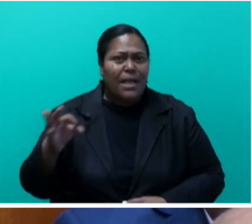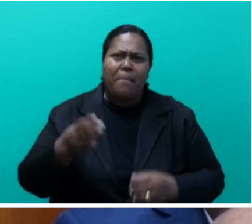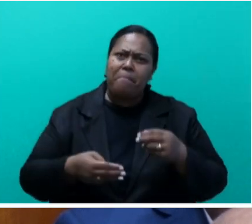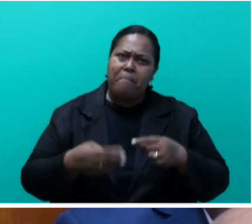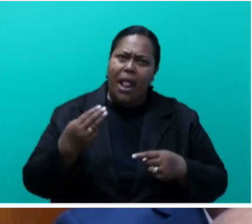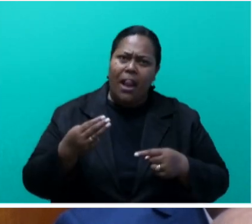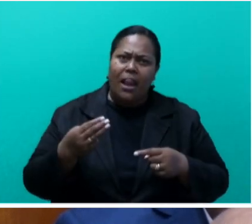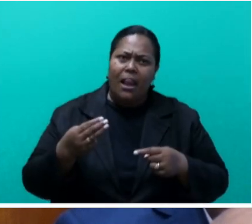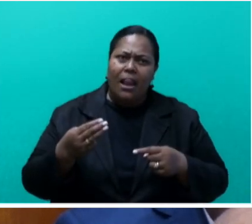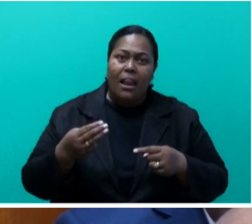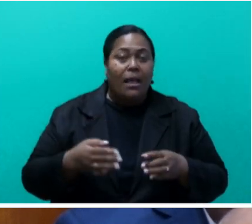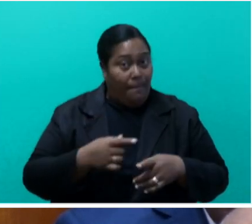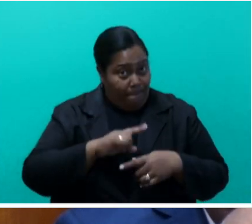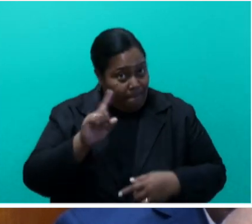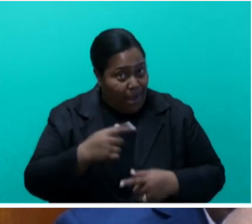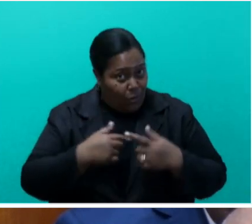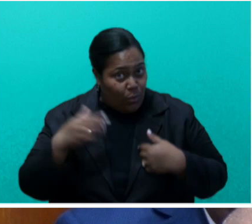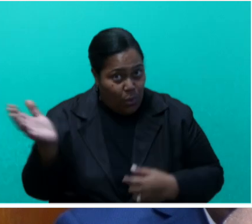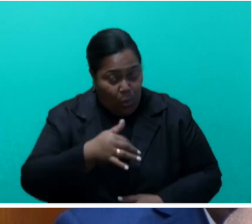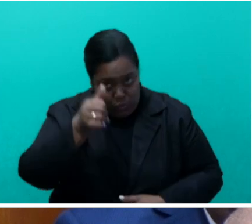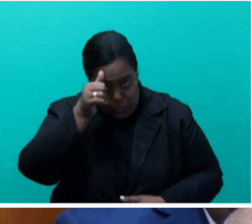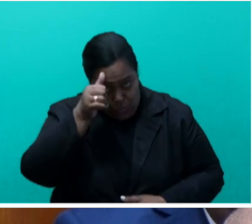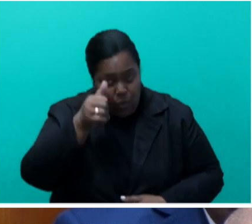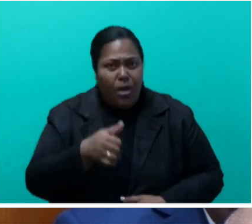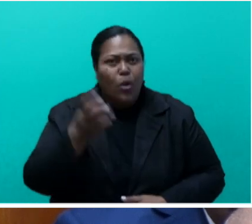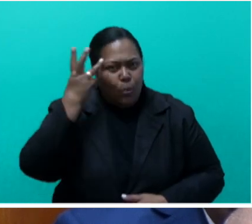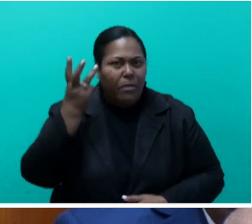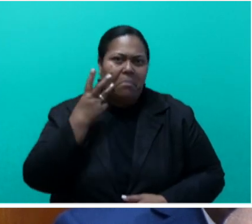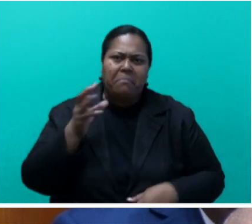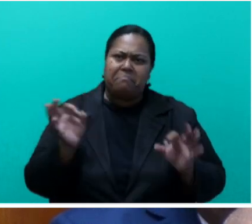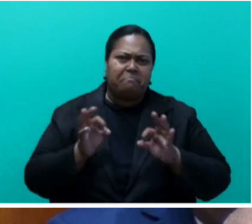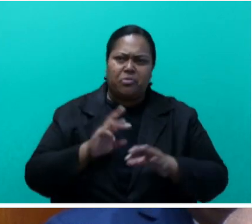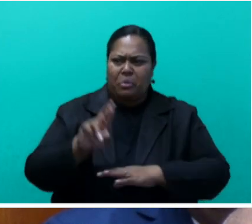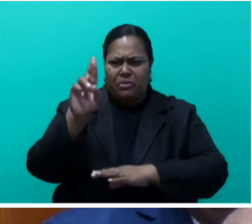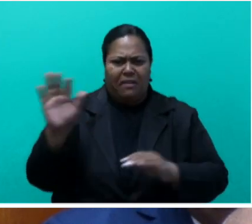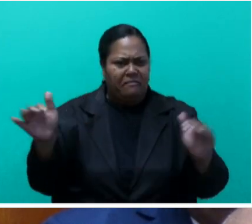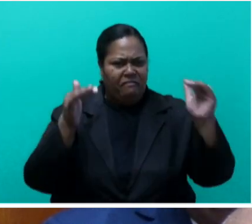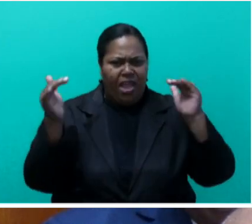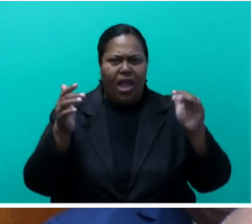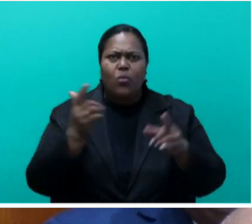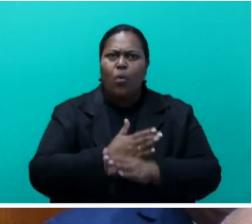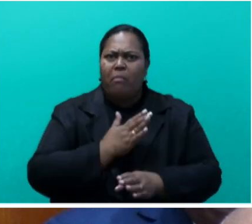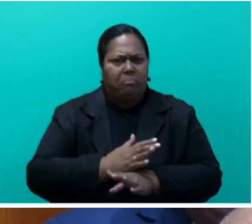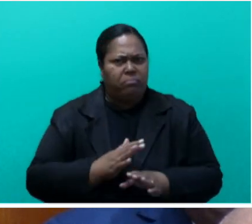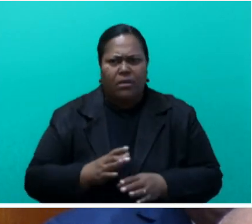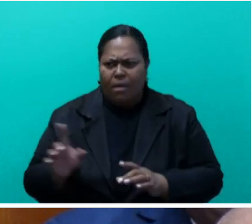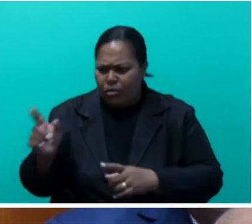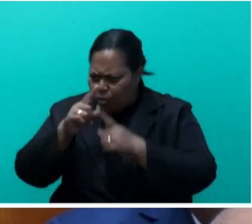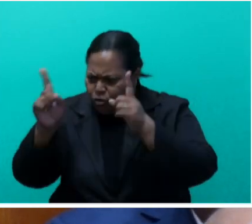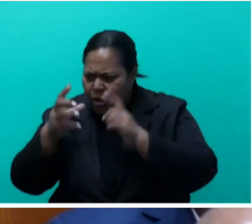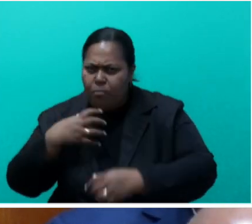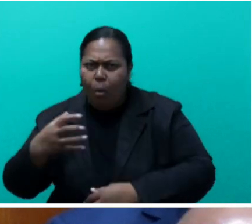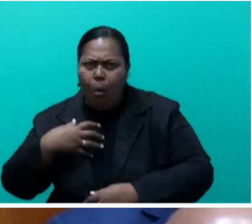know, women are still underrepresented in the labor force, so it is not converting into jobs, even though we